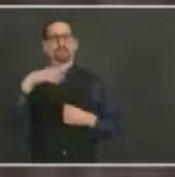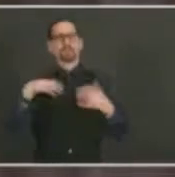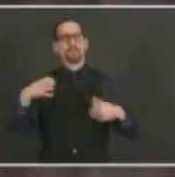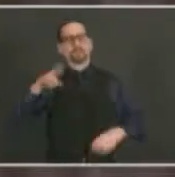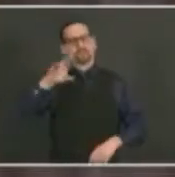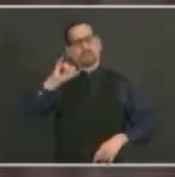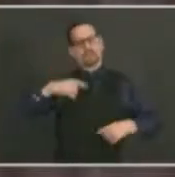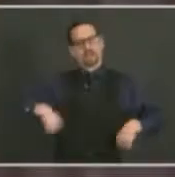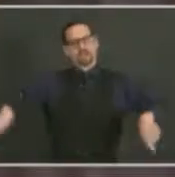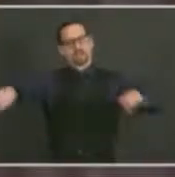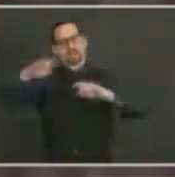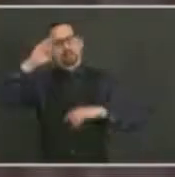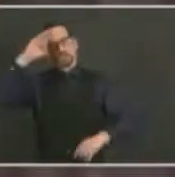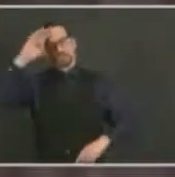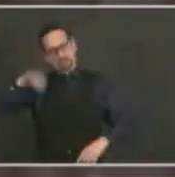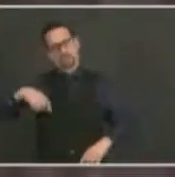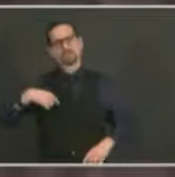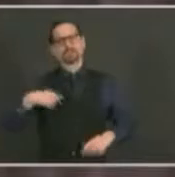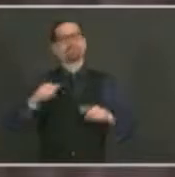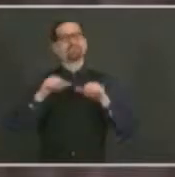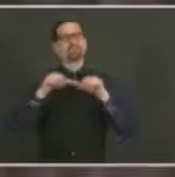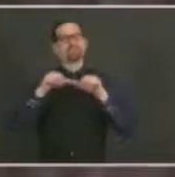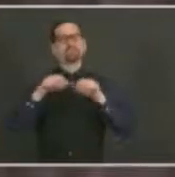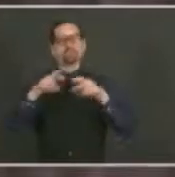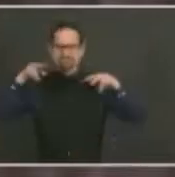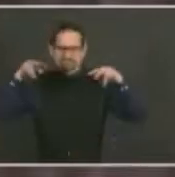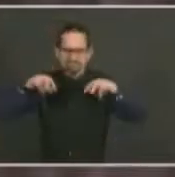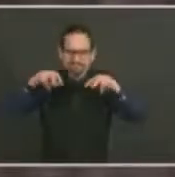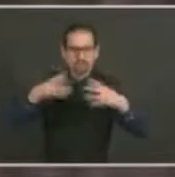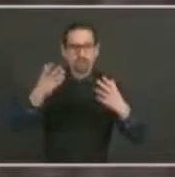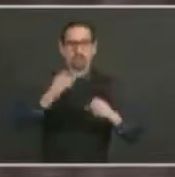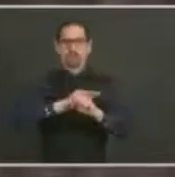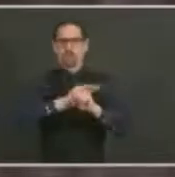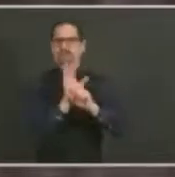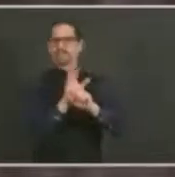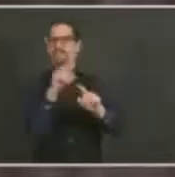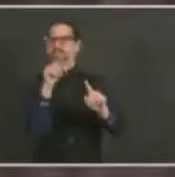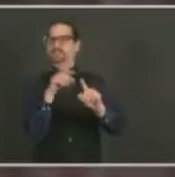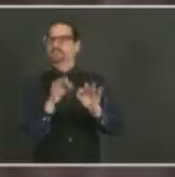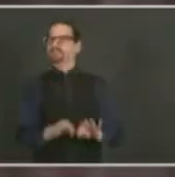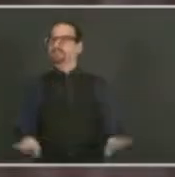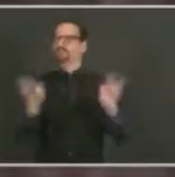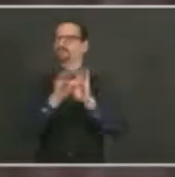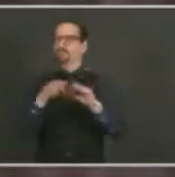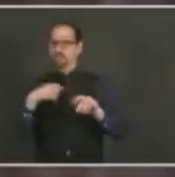wholly focused on the COVID-19 response and vaccine rollout.